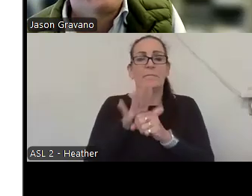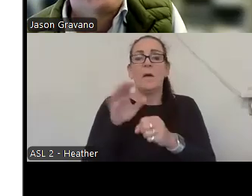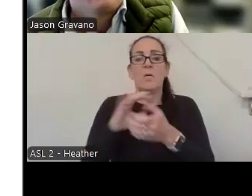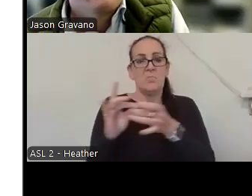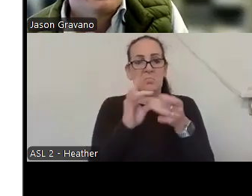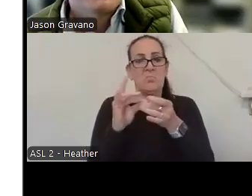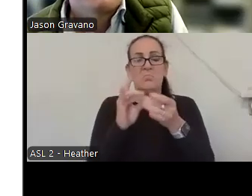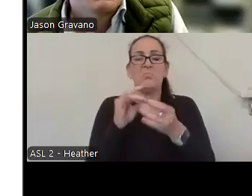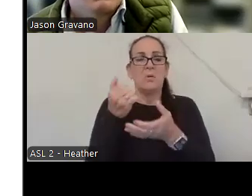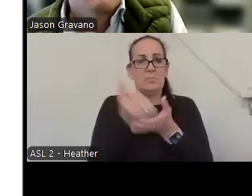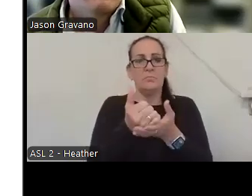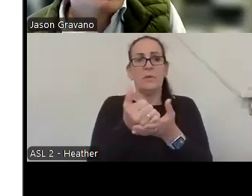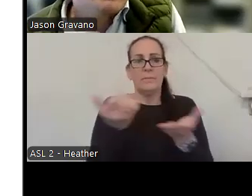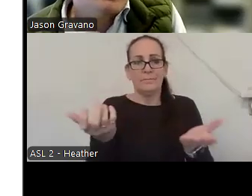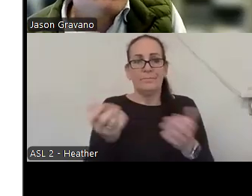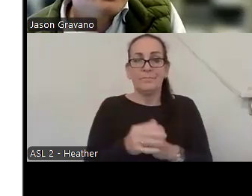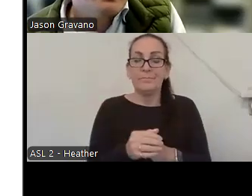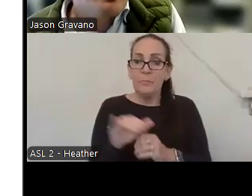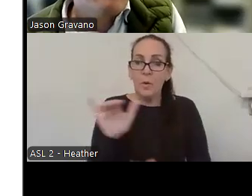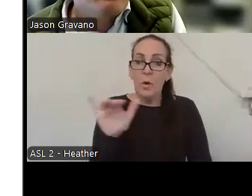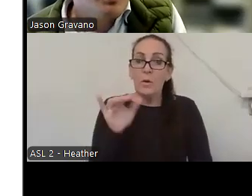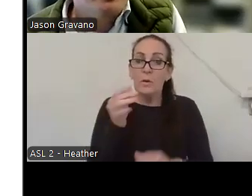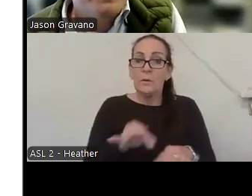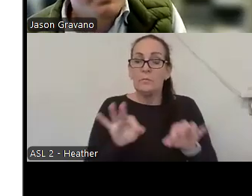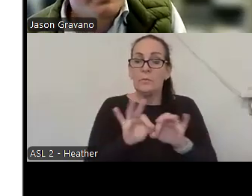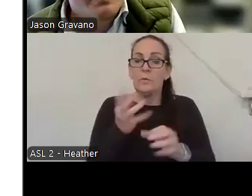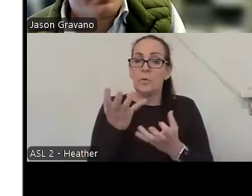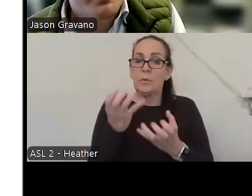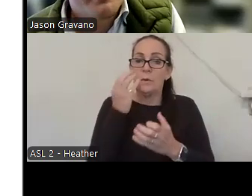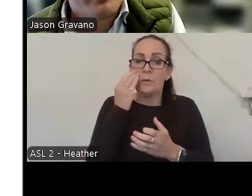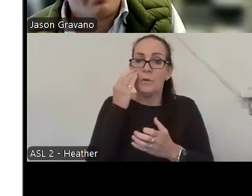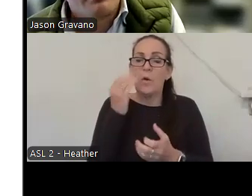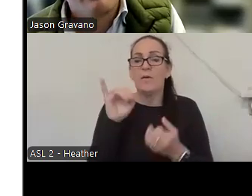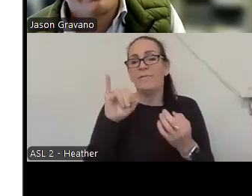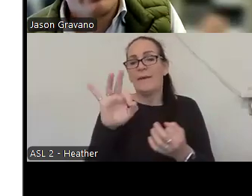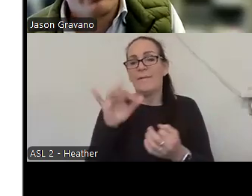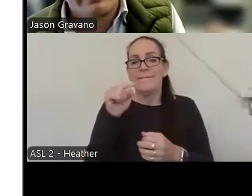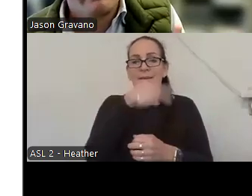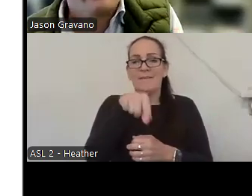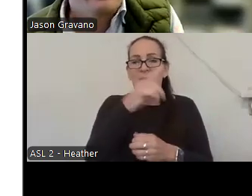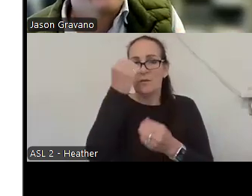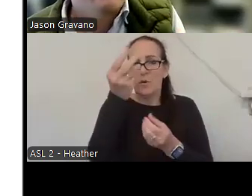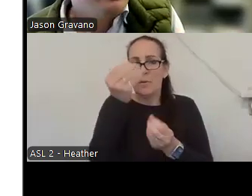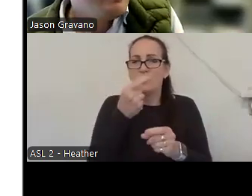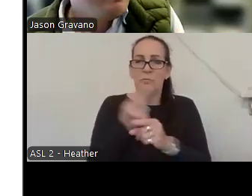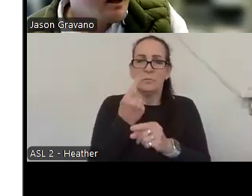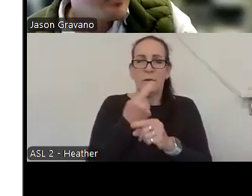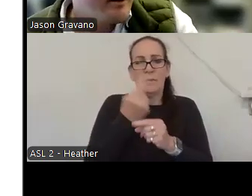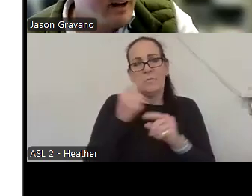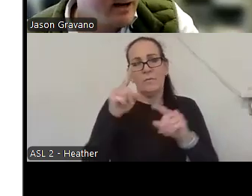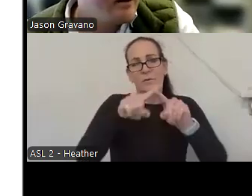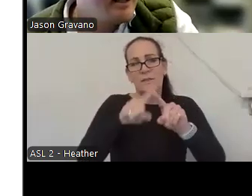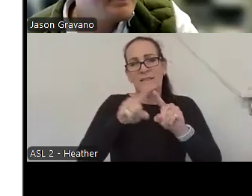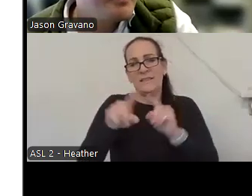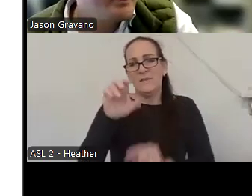useful? There's also, we also wanted to know if this is appropriate for multiple stages of dementia. We said early and later to be a little